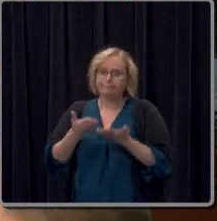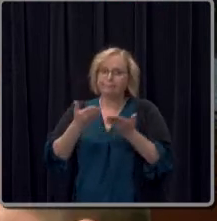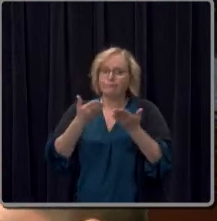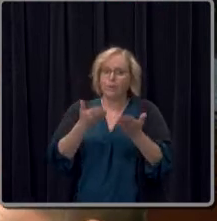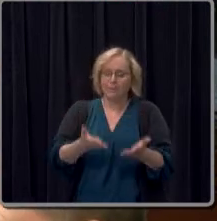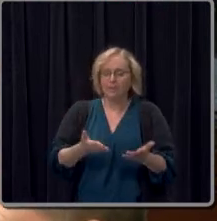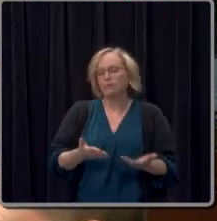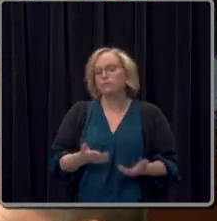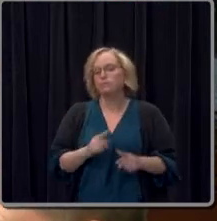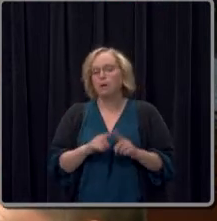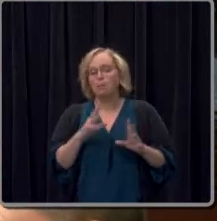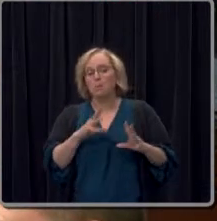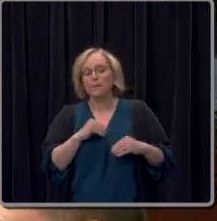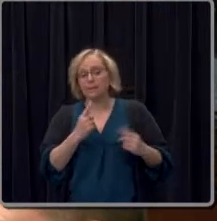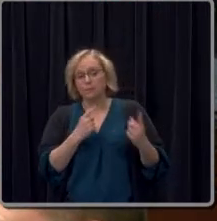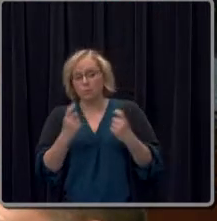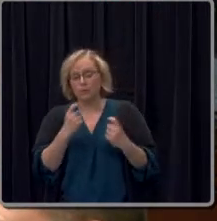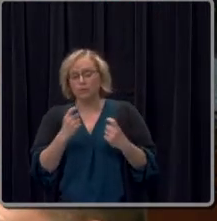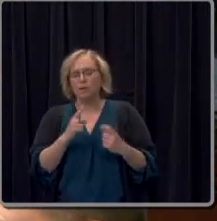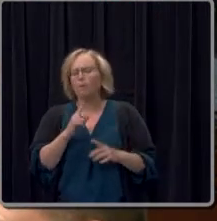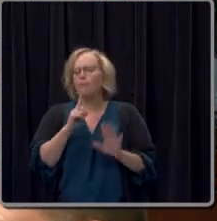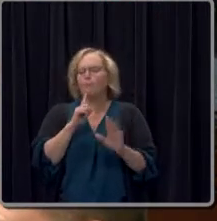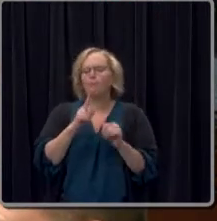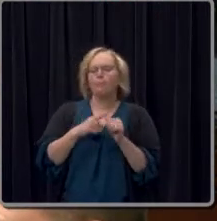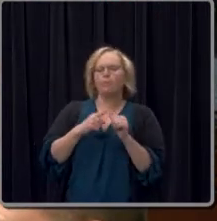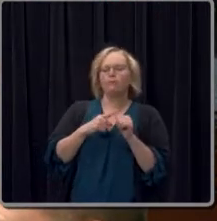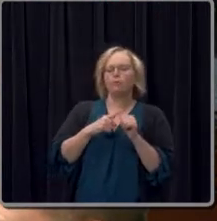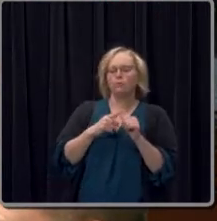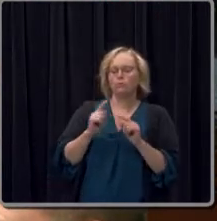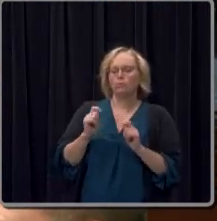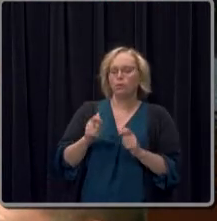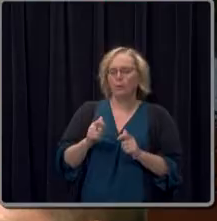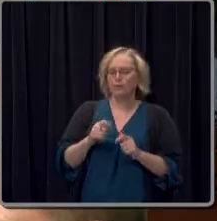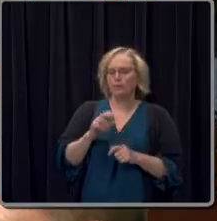So real quick before we go to questions, I will say